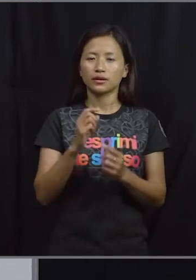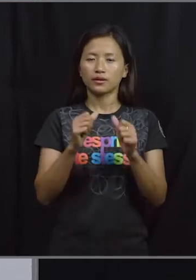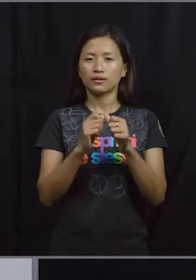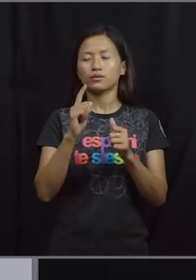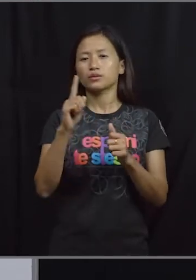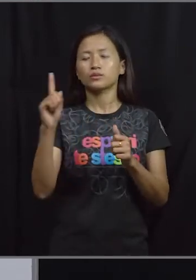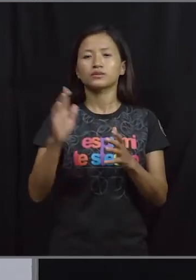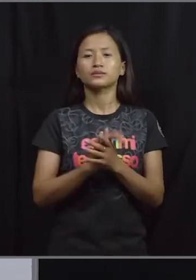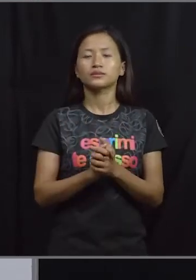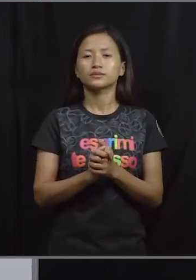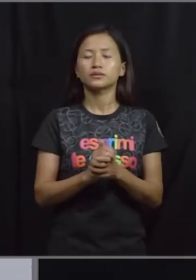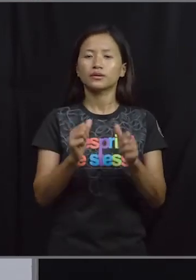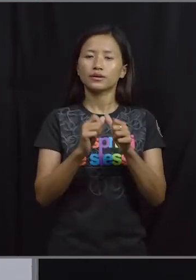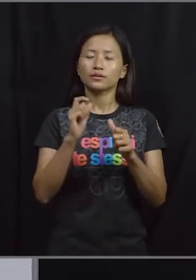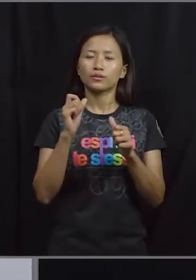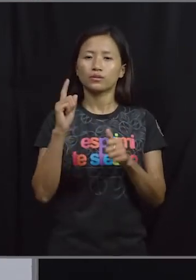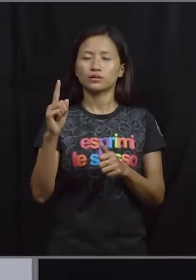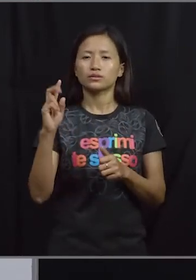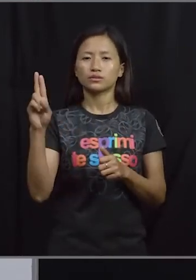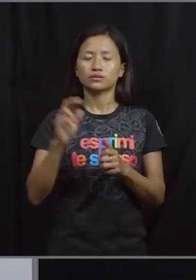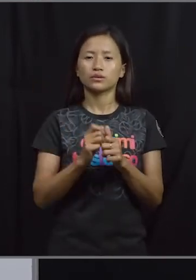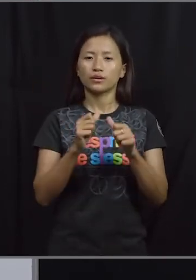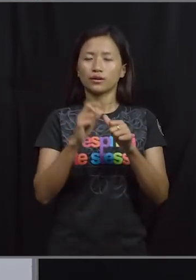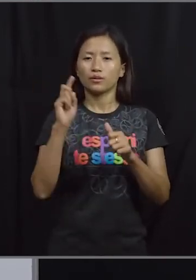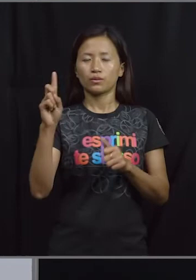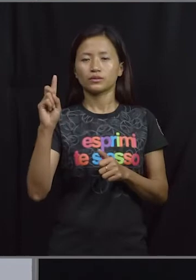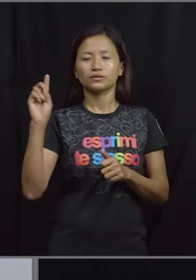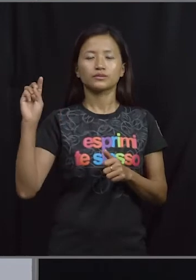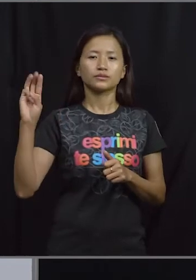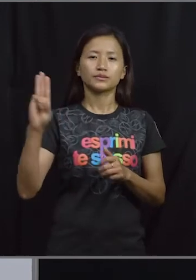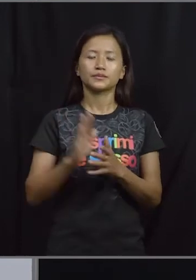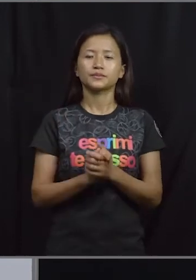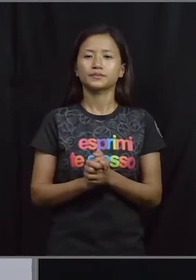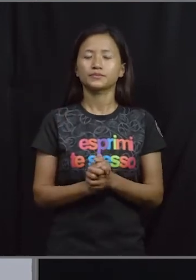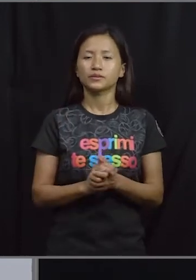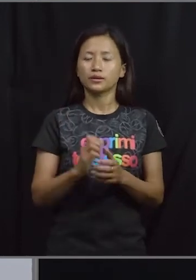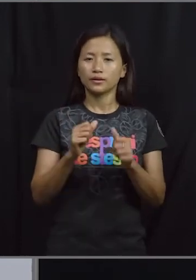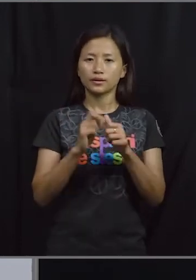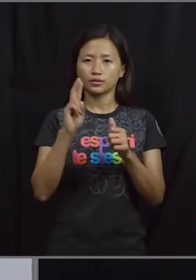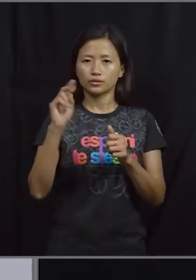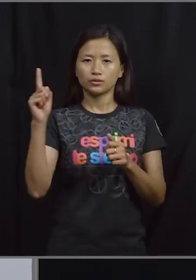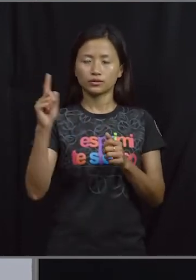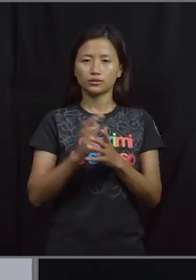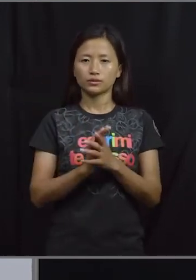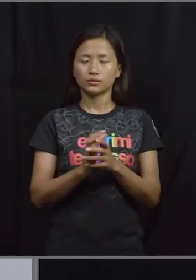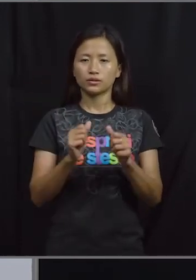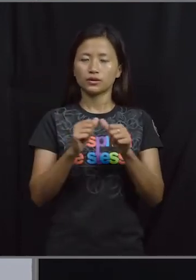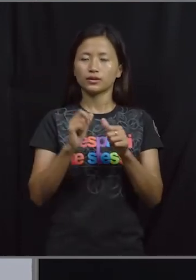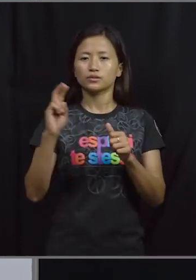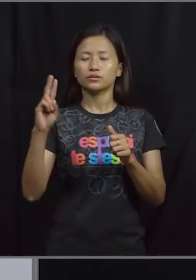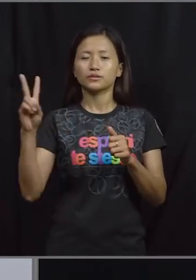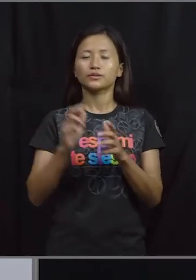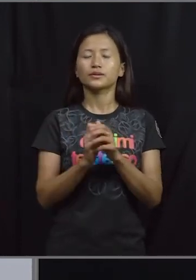A11, A12, A13, right. Then A21,